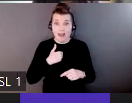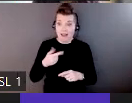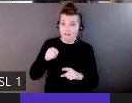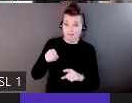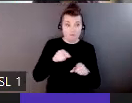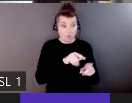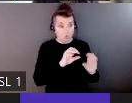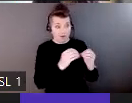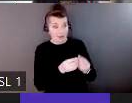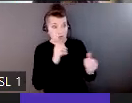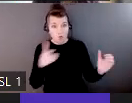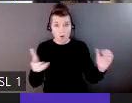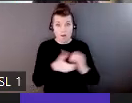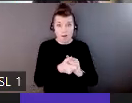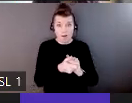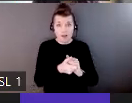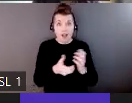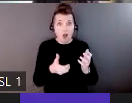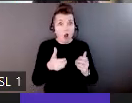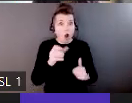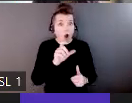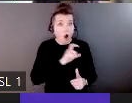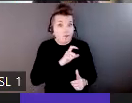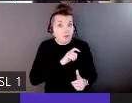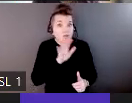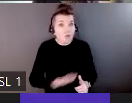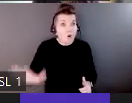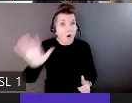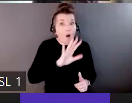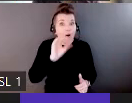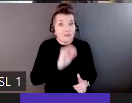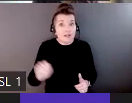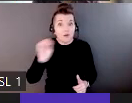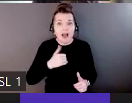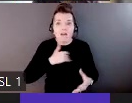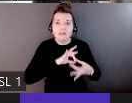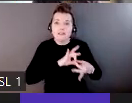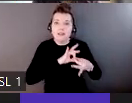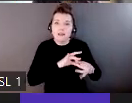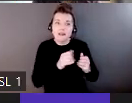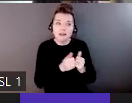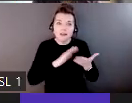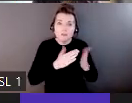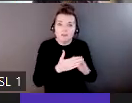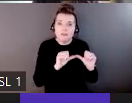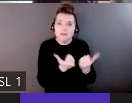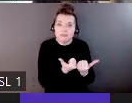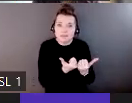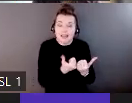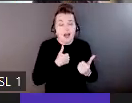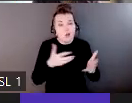service? Because officers across Ontario are often liaisons in those networks. So I'd encourage your local elder